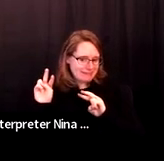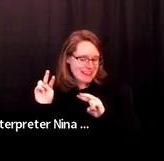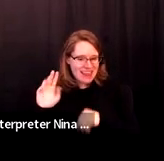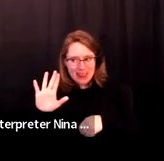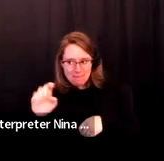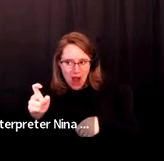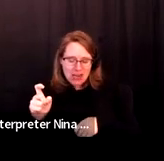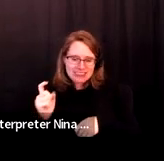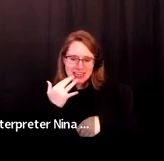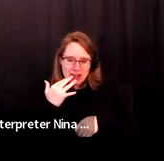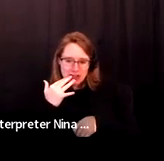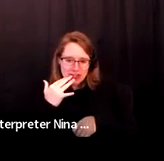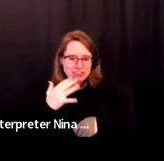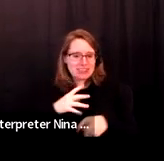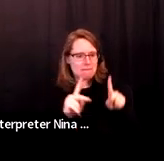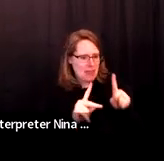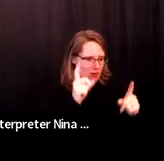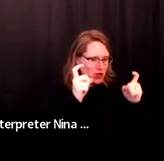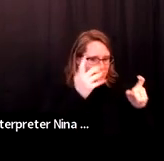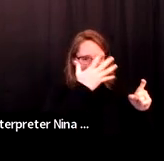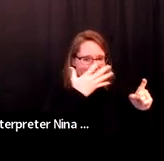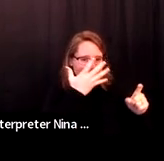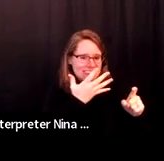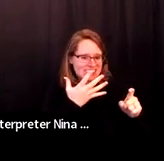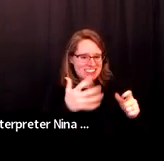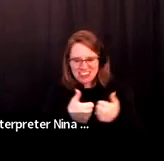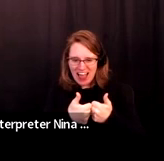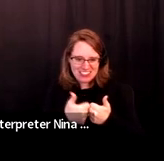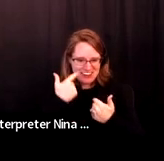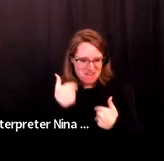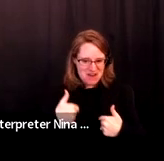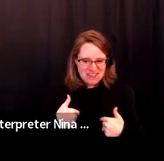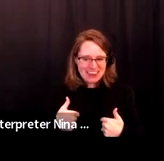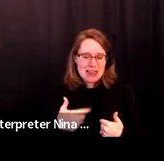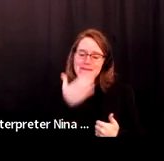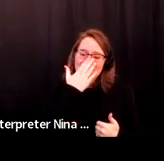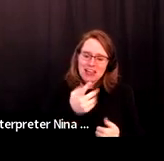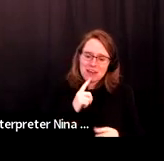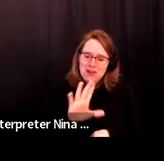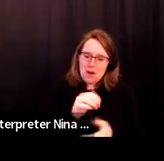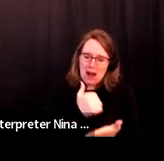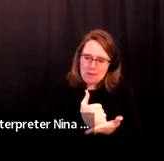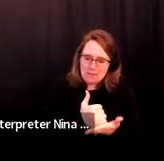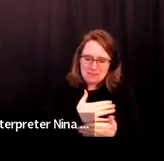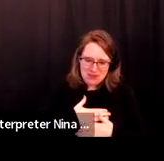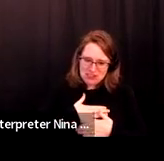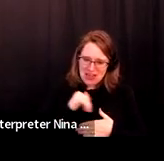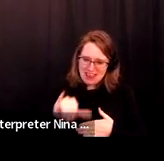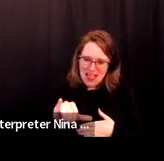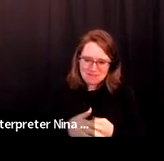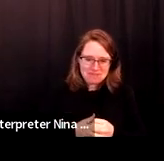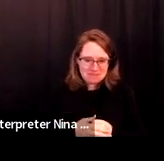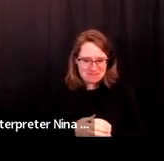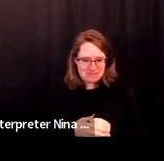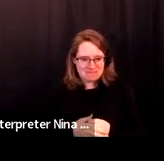colors and the people's faces at the same time. It's a little bit challenging for me, at least. So I appreciate the good work. This felt like a